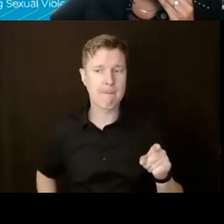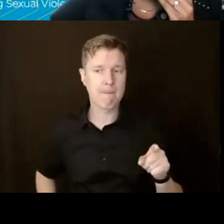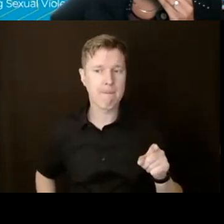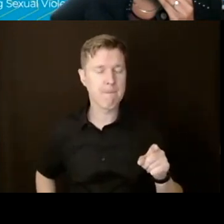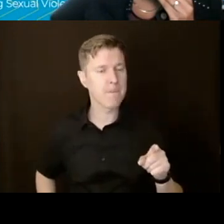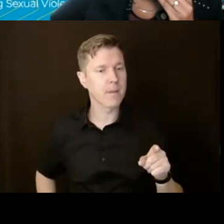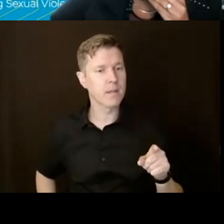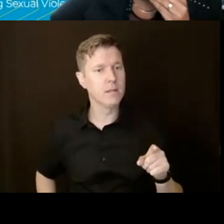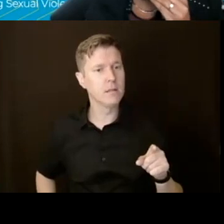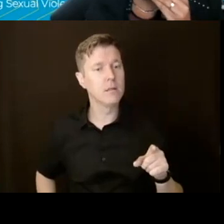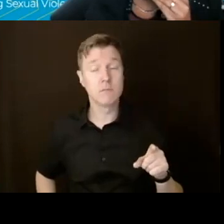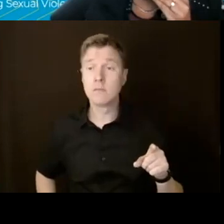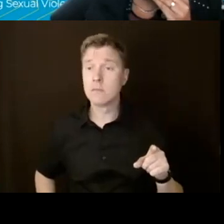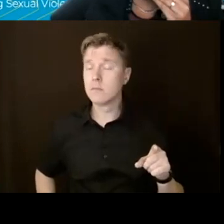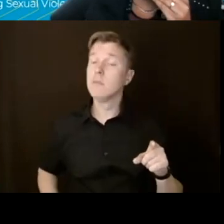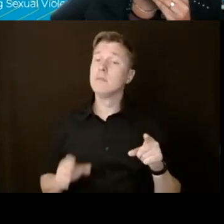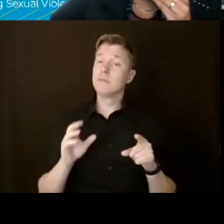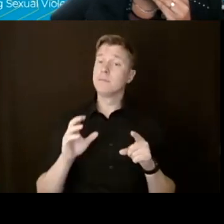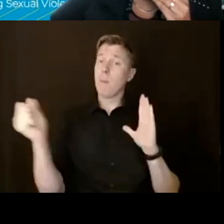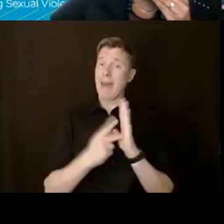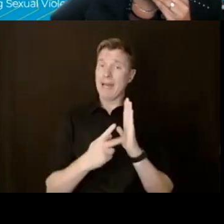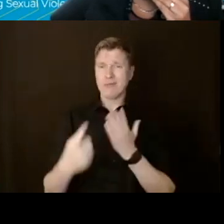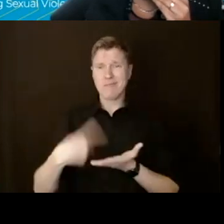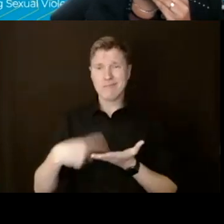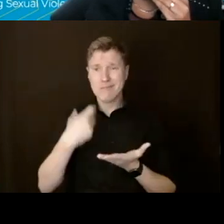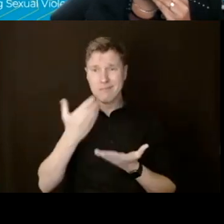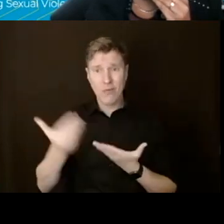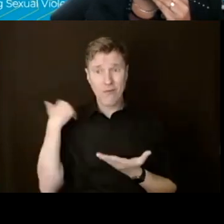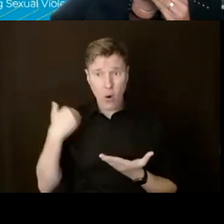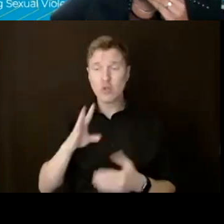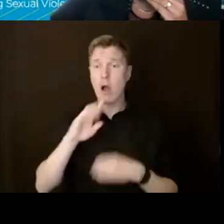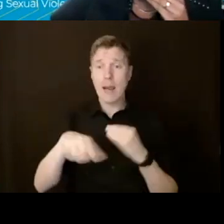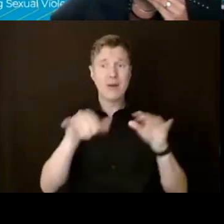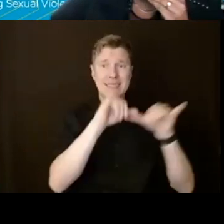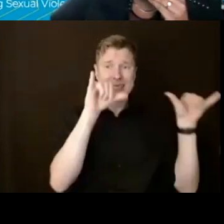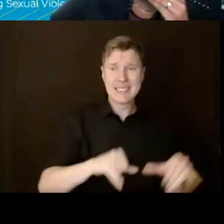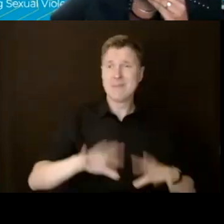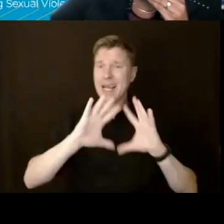right, so coming back to how I was saying, when we just talk about systems, classism, racism, sexism,